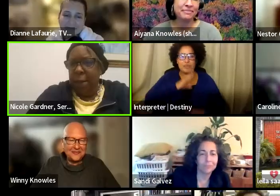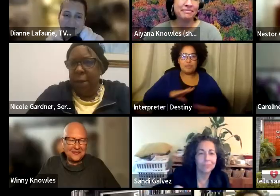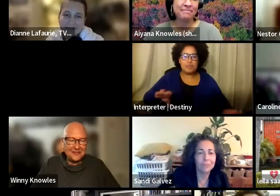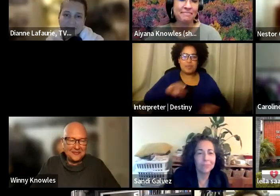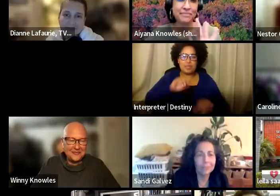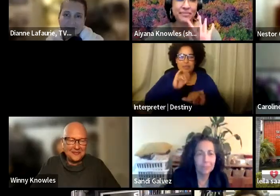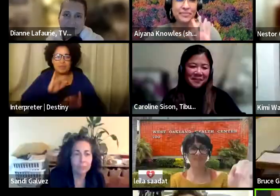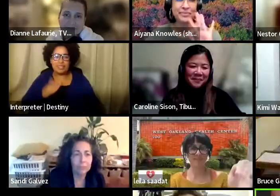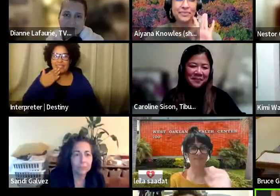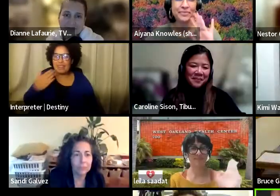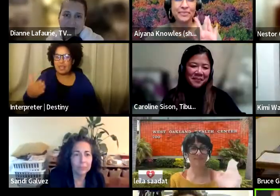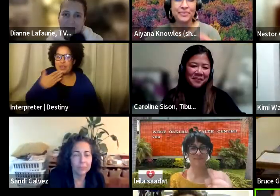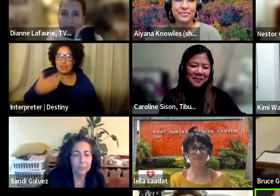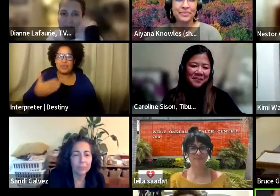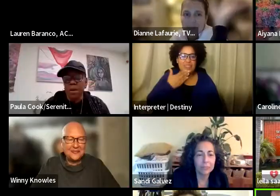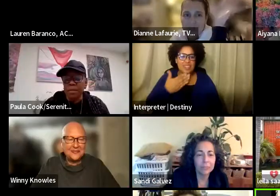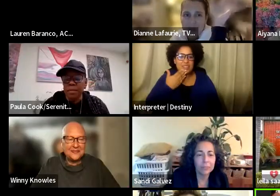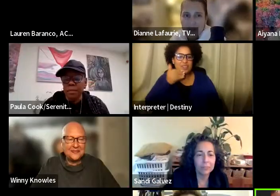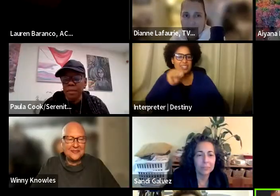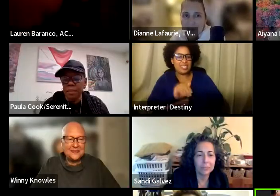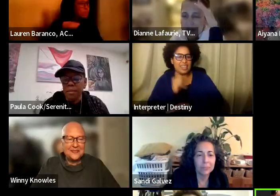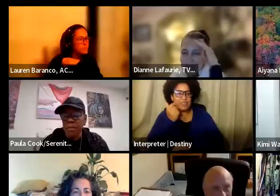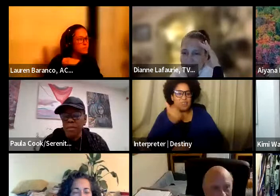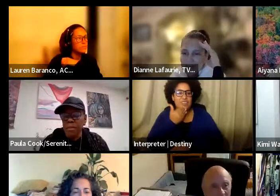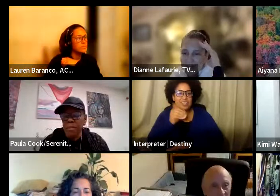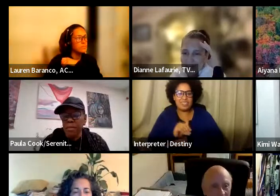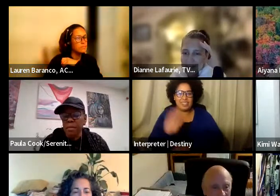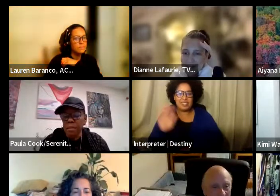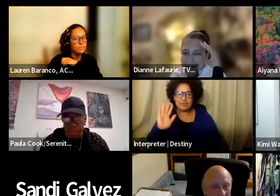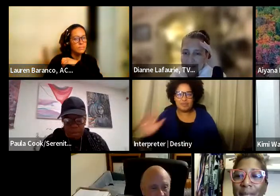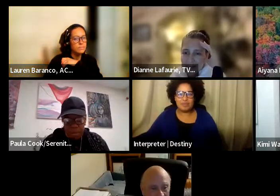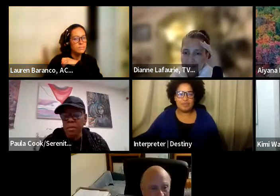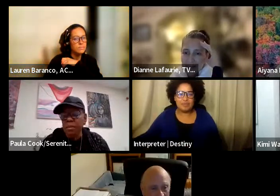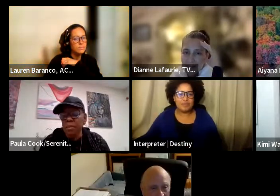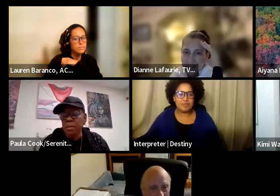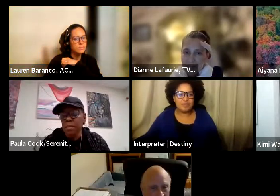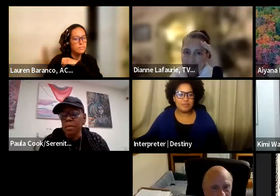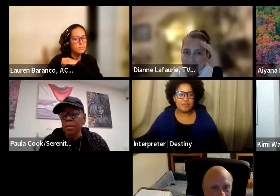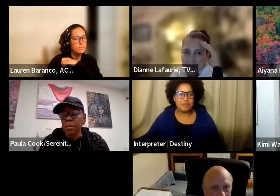Thank you. Good night, everyone. Thank you, everyone.